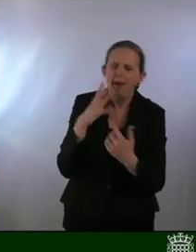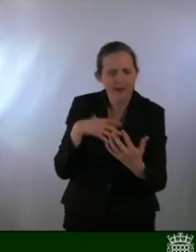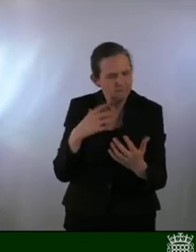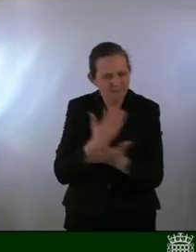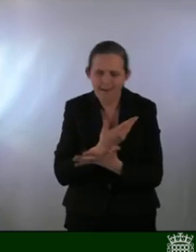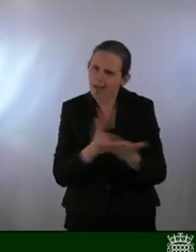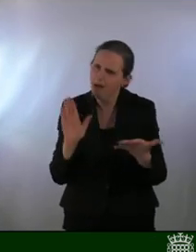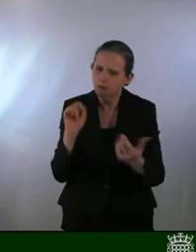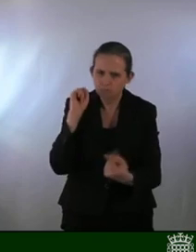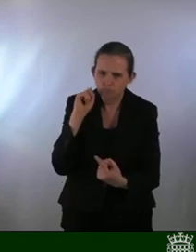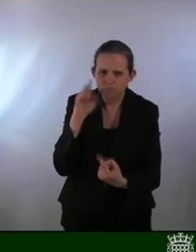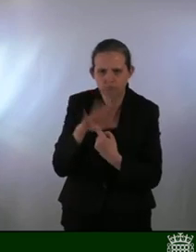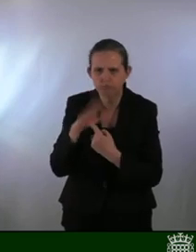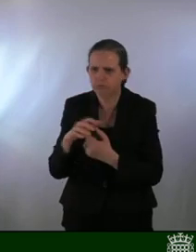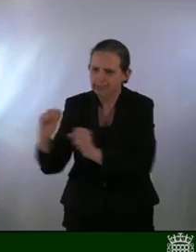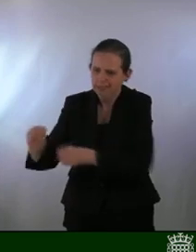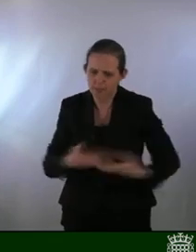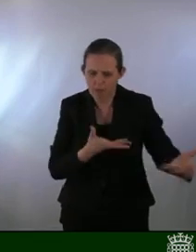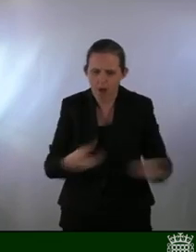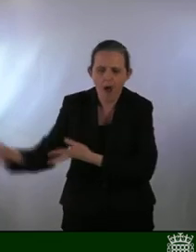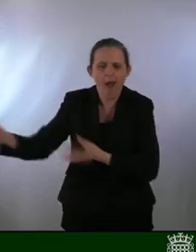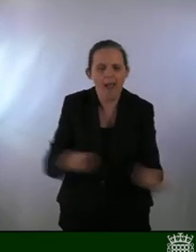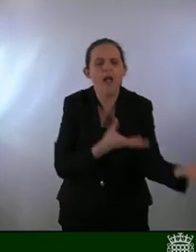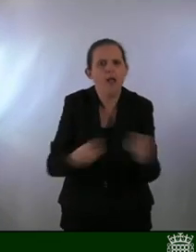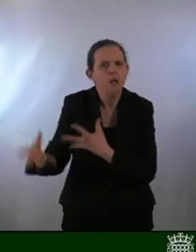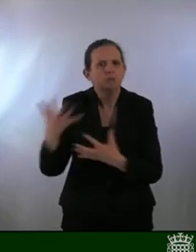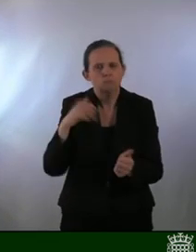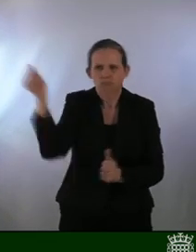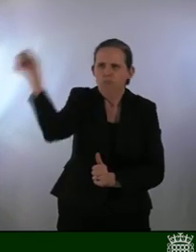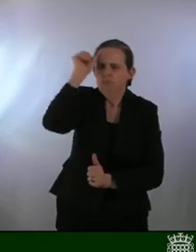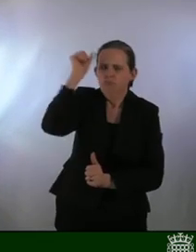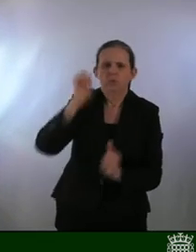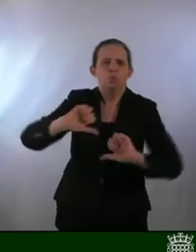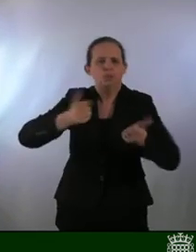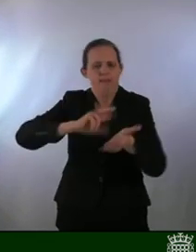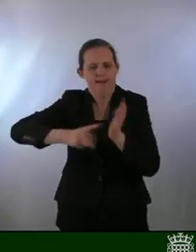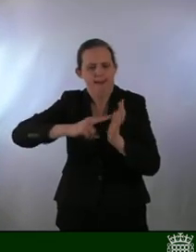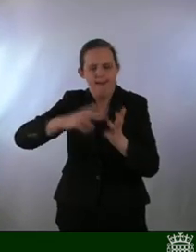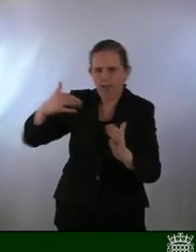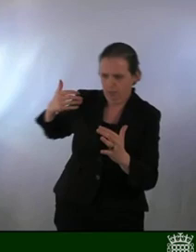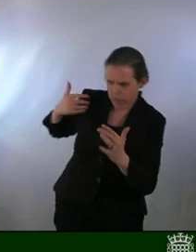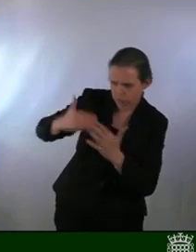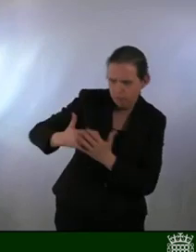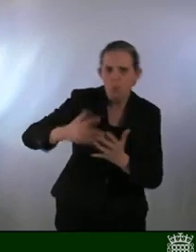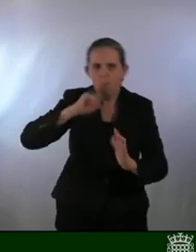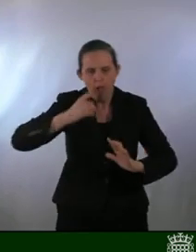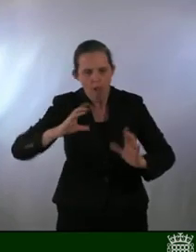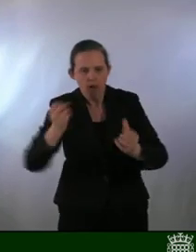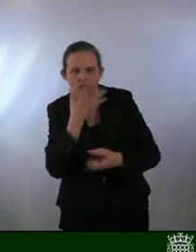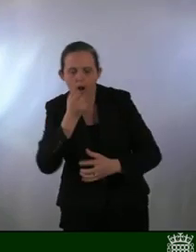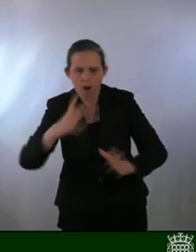chain system that we understand well, thanks to the planning that we've done over the last couple of years,